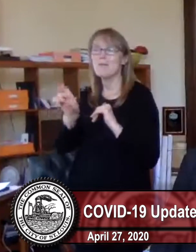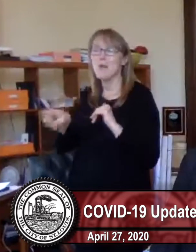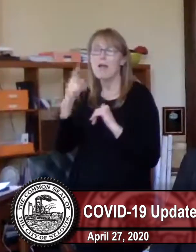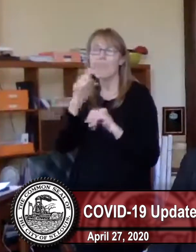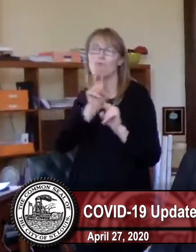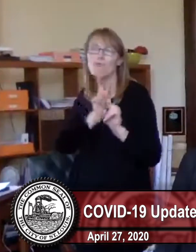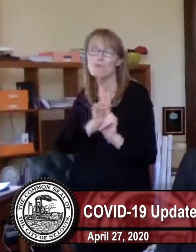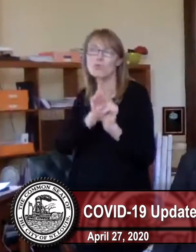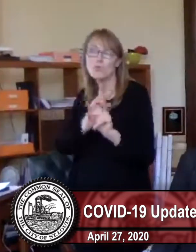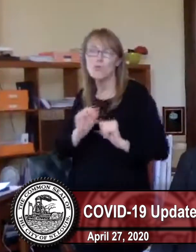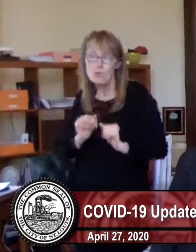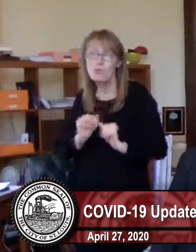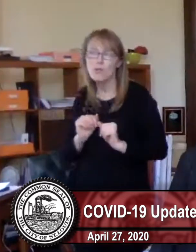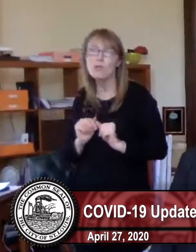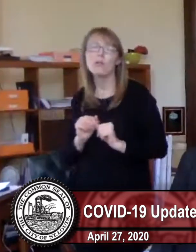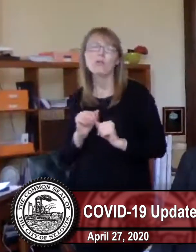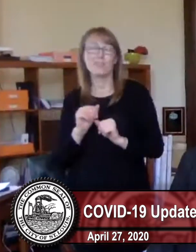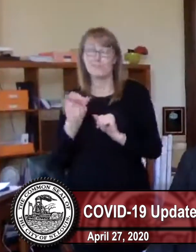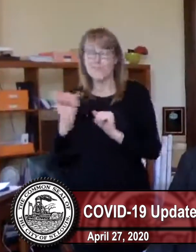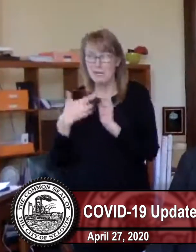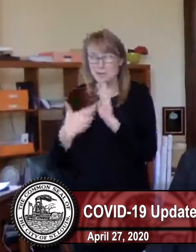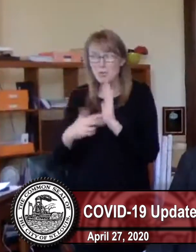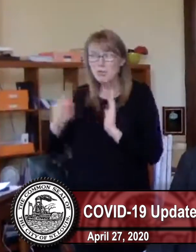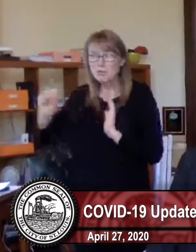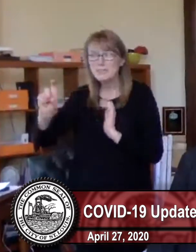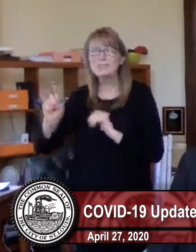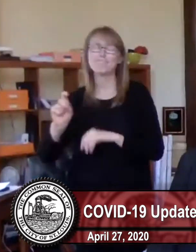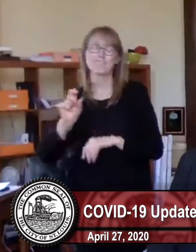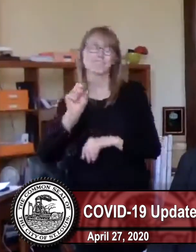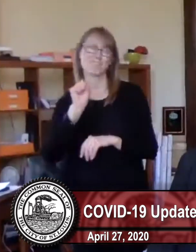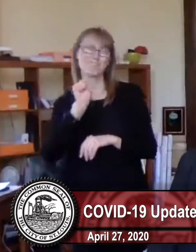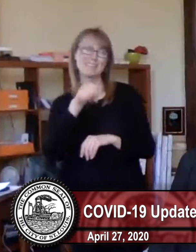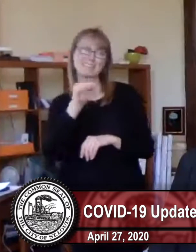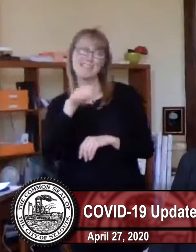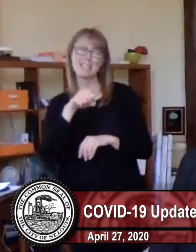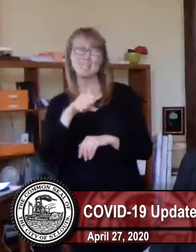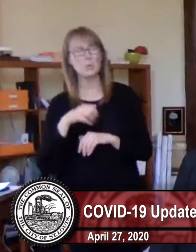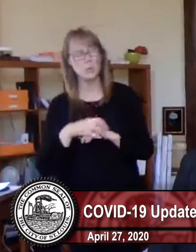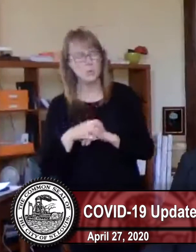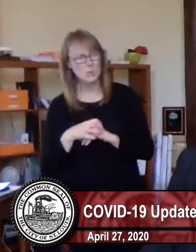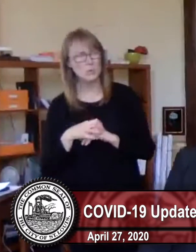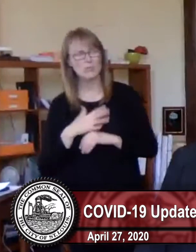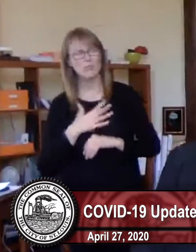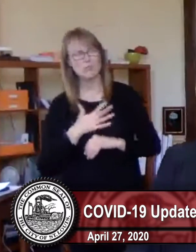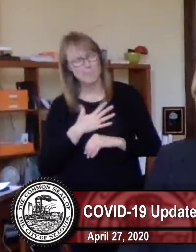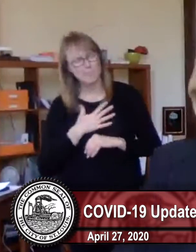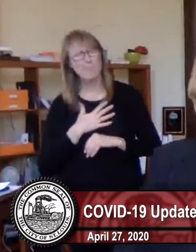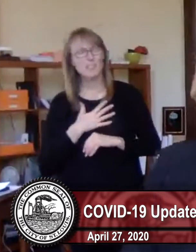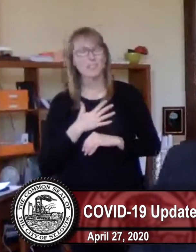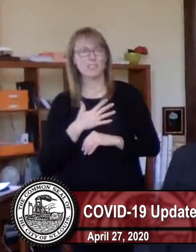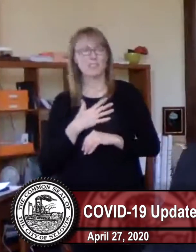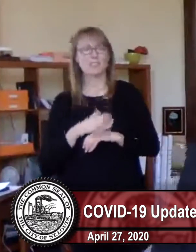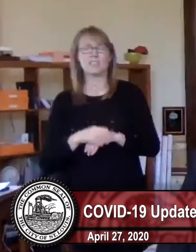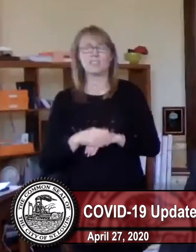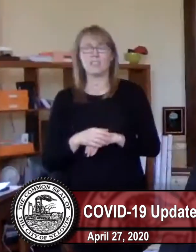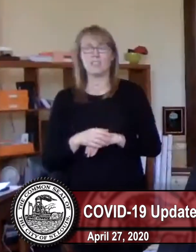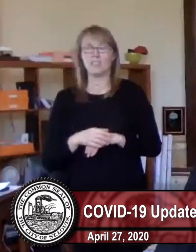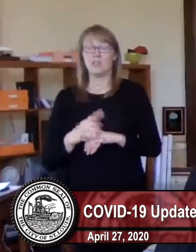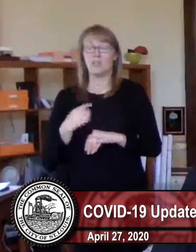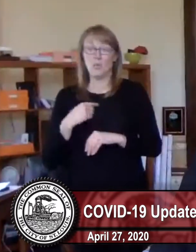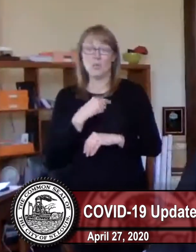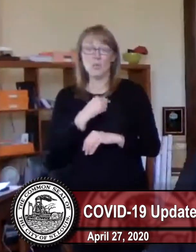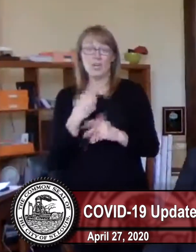less? Yes. And that's a very tough situation. But we know that early on, one of the